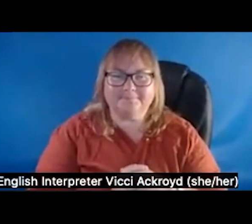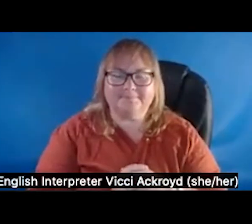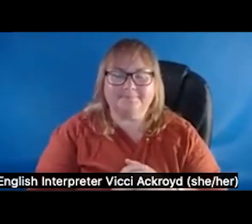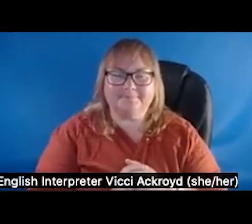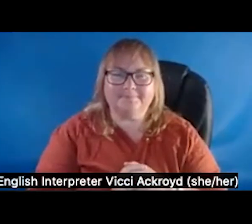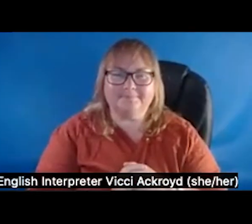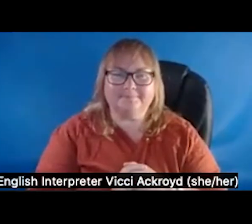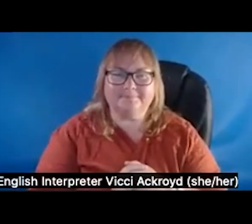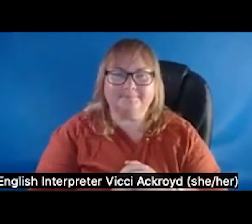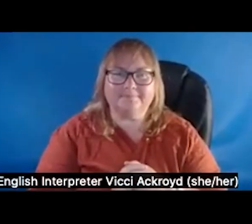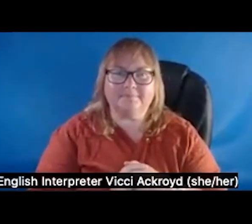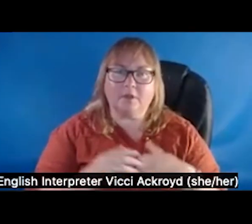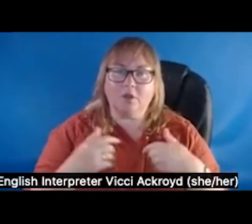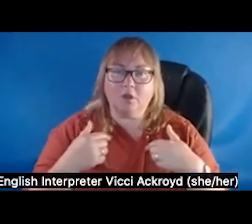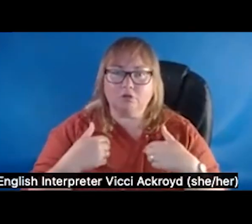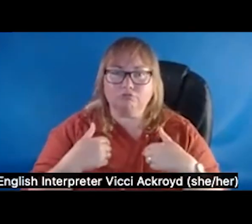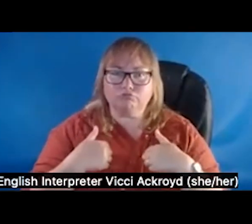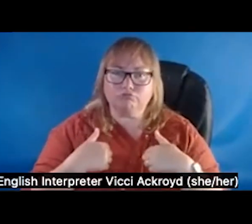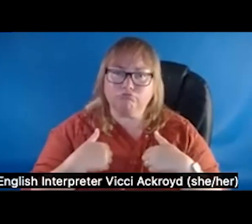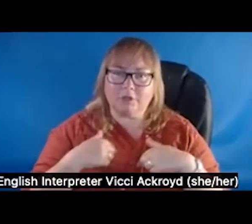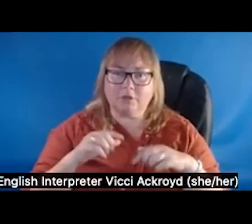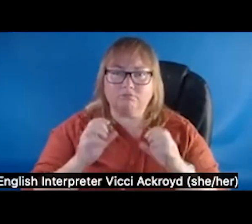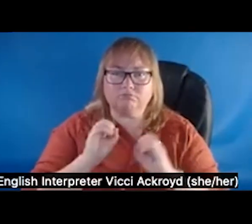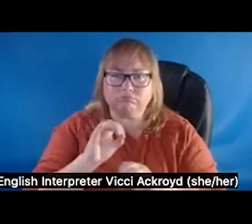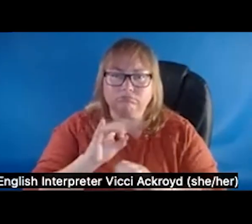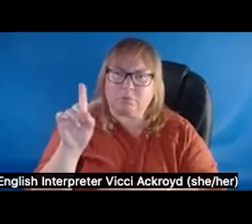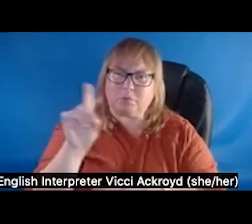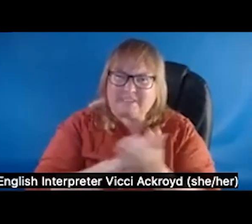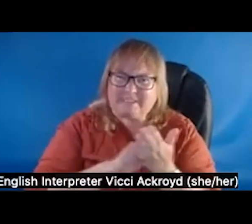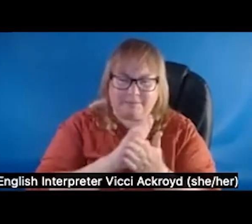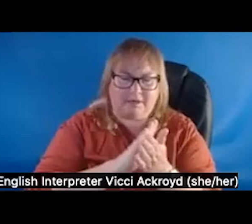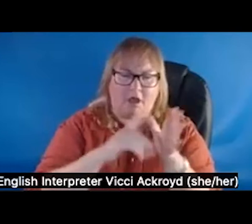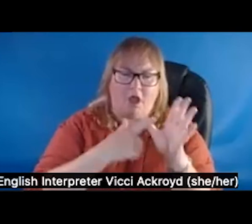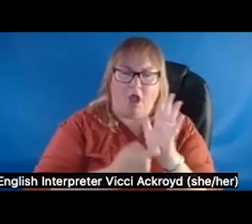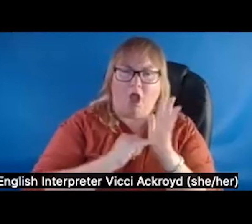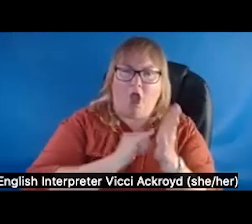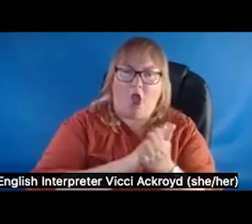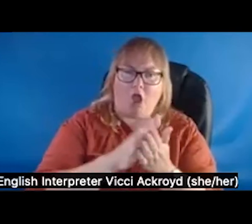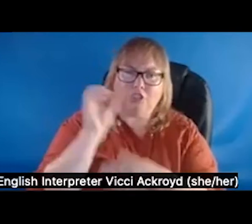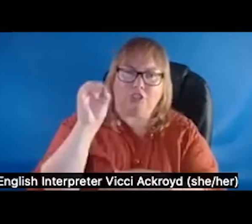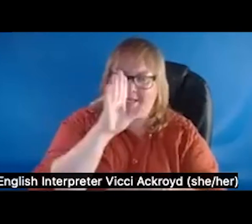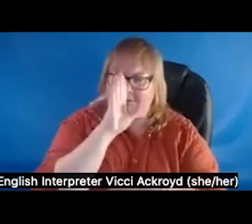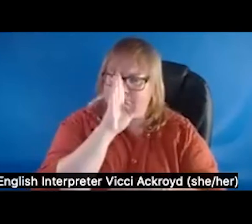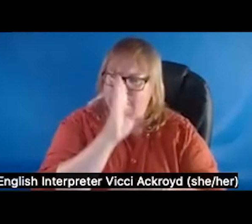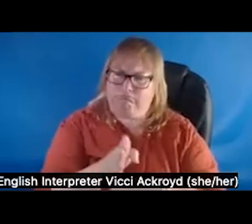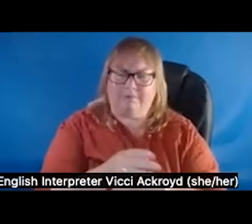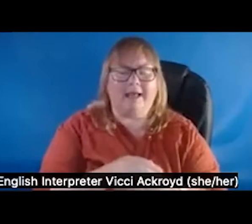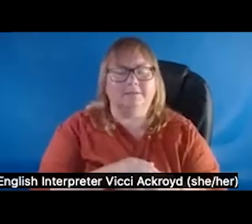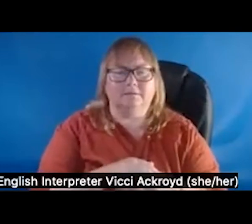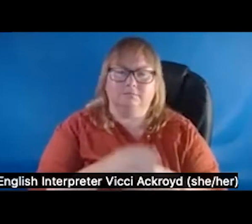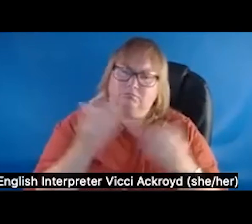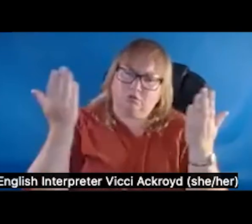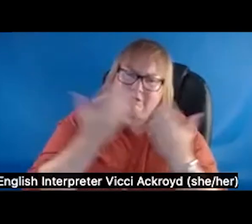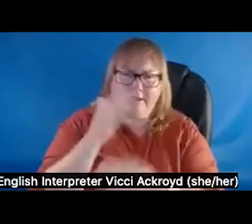So I'll talk a little bit about what harsh light is, and then a bit about tonight's conversation, and then hand them over